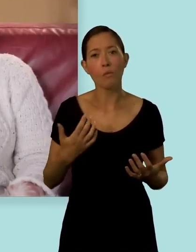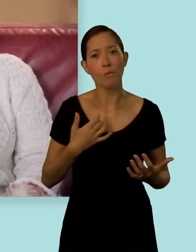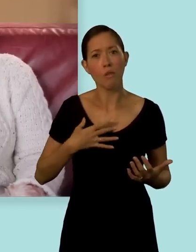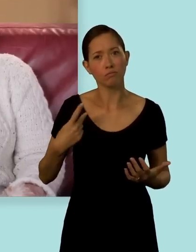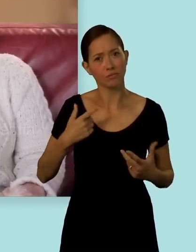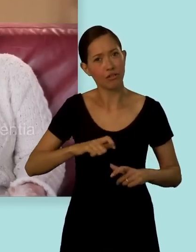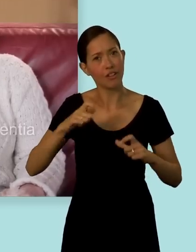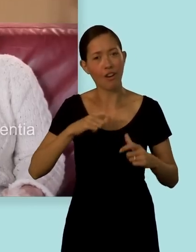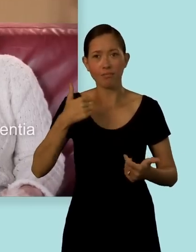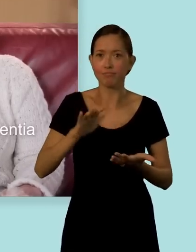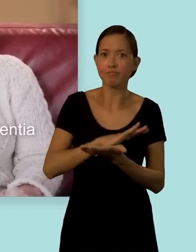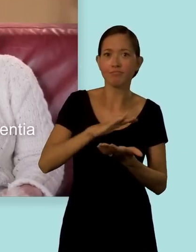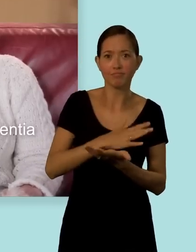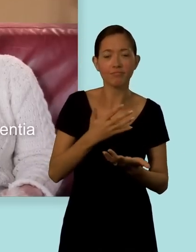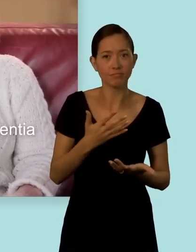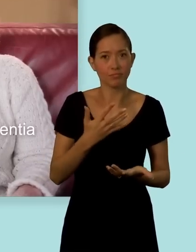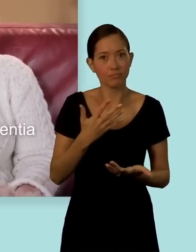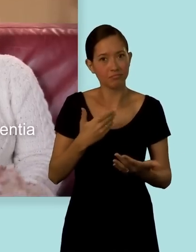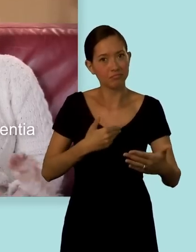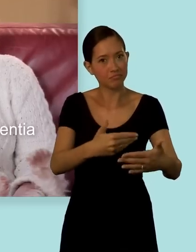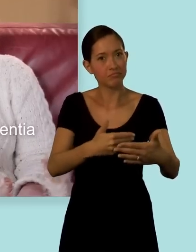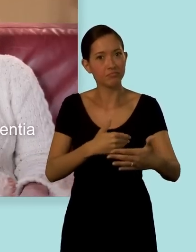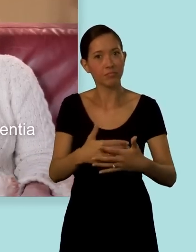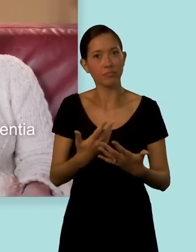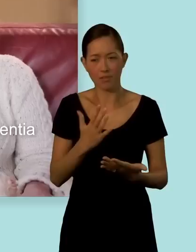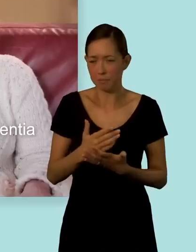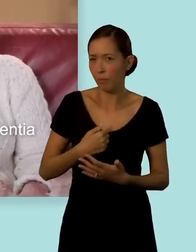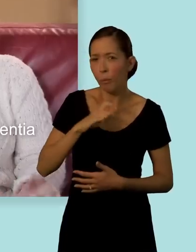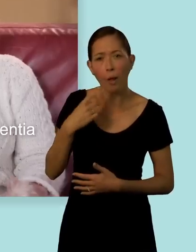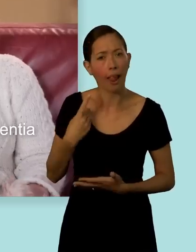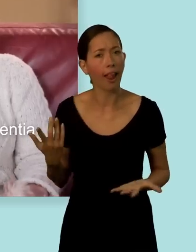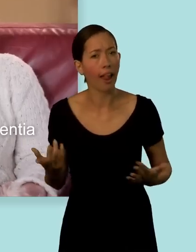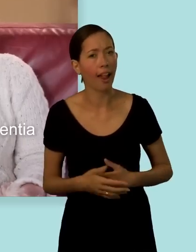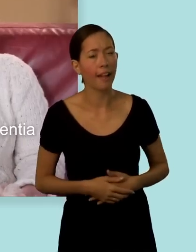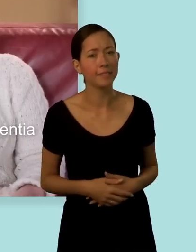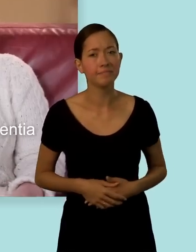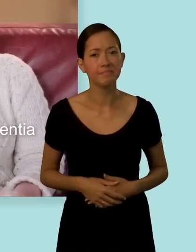and I mean I want us to have some good times together while we still can.